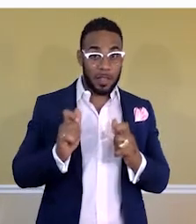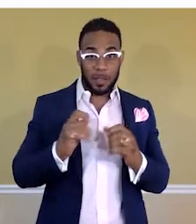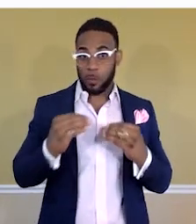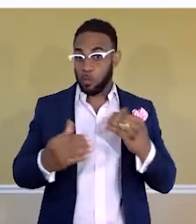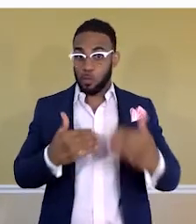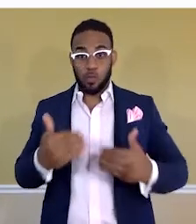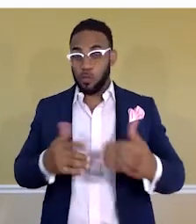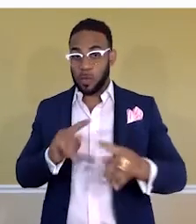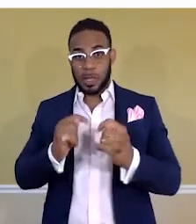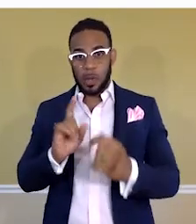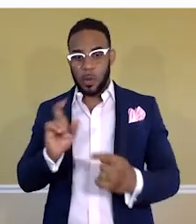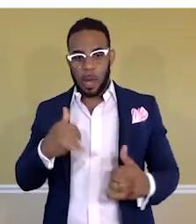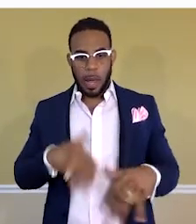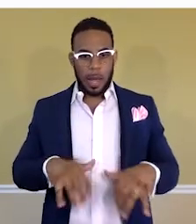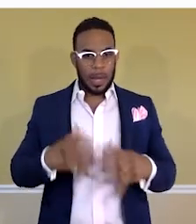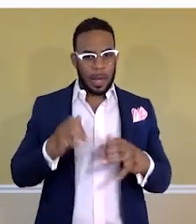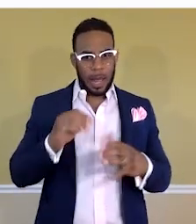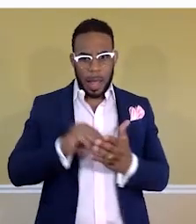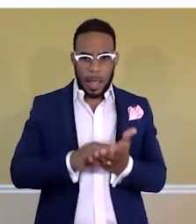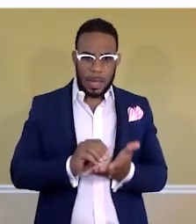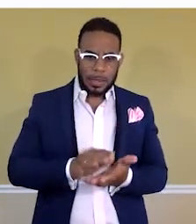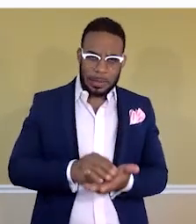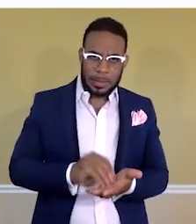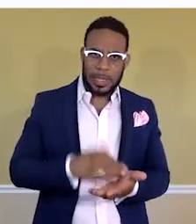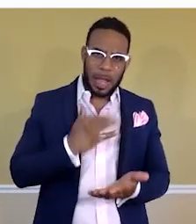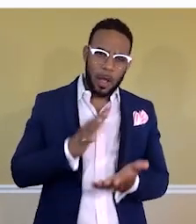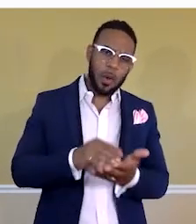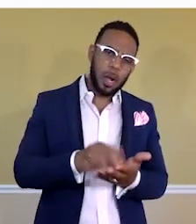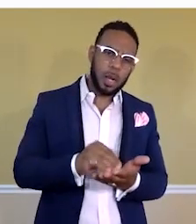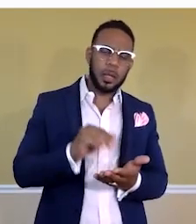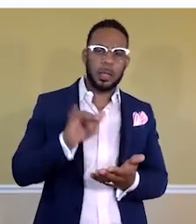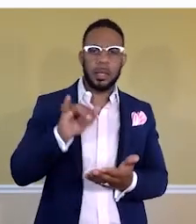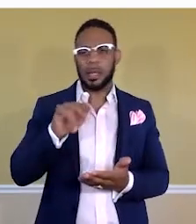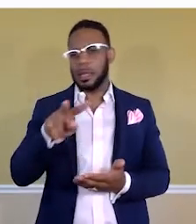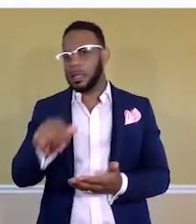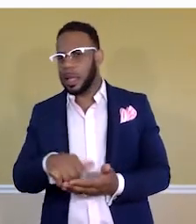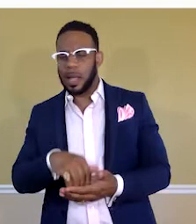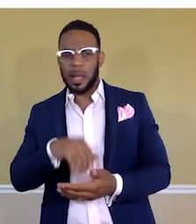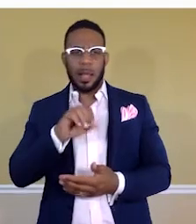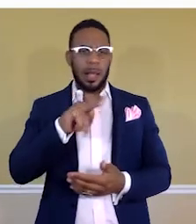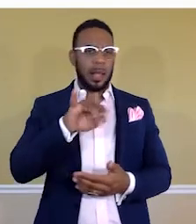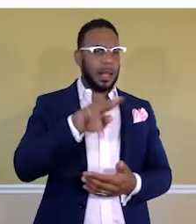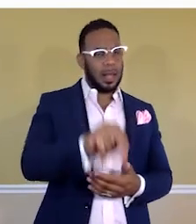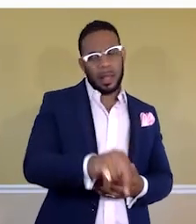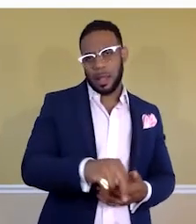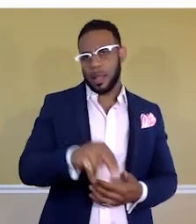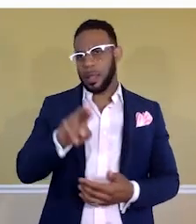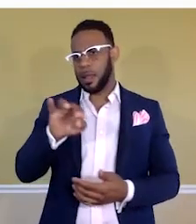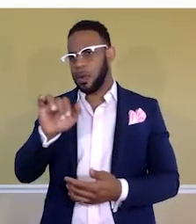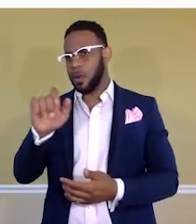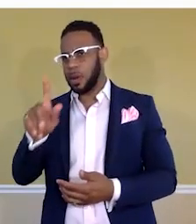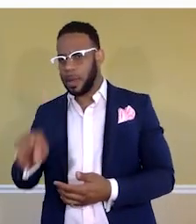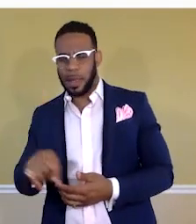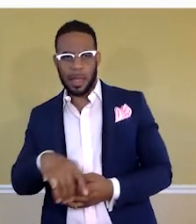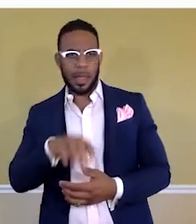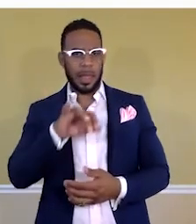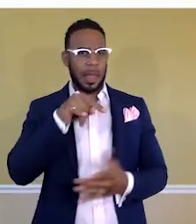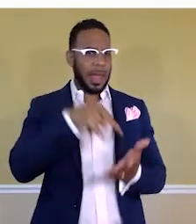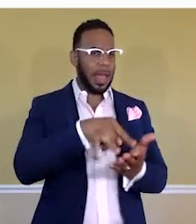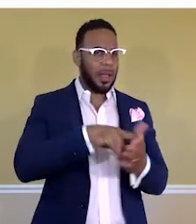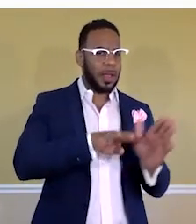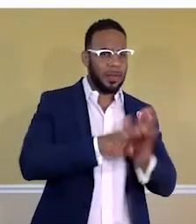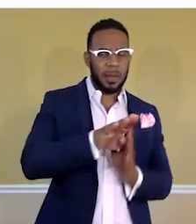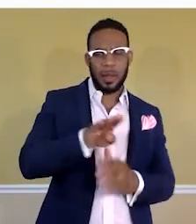team where I took a lot of notes. I was learning Java, Kotlin, React, Android